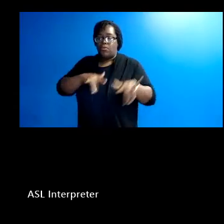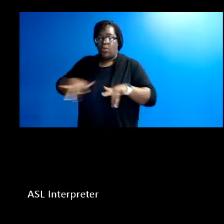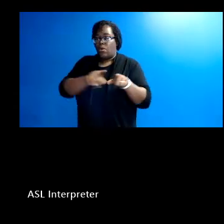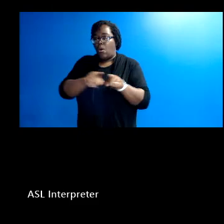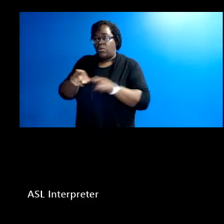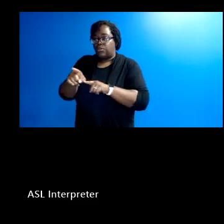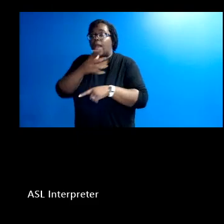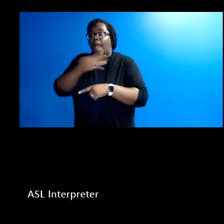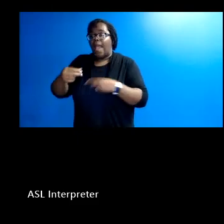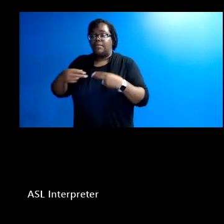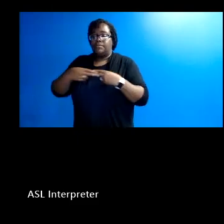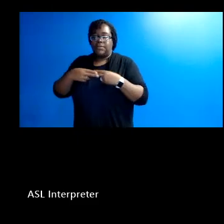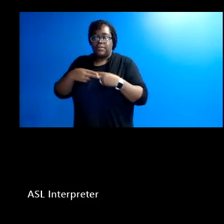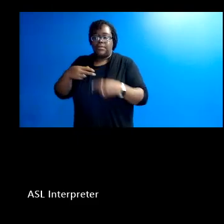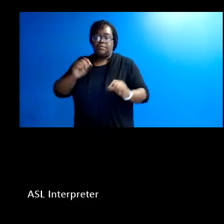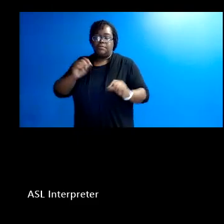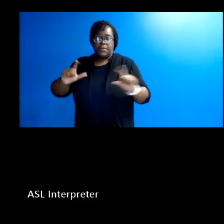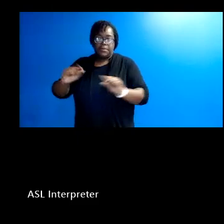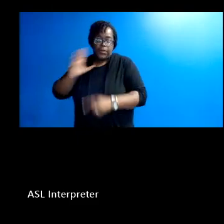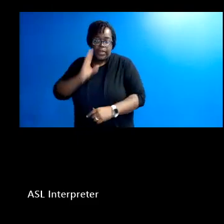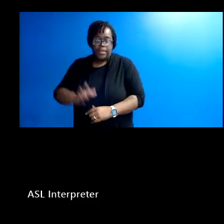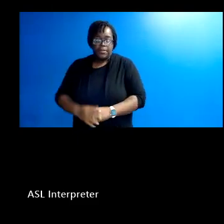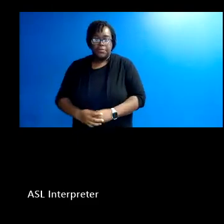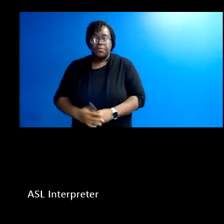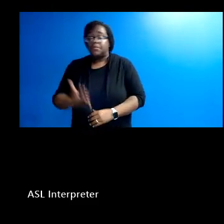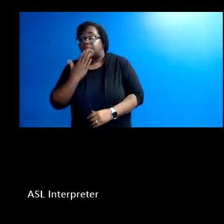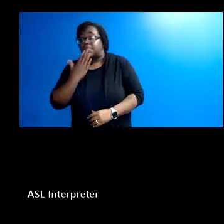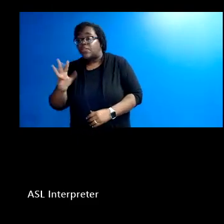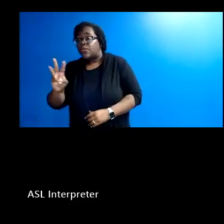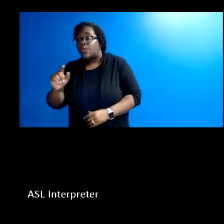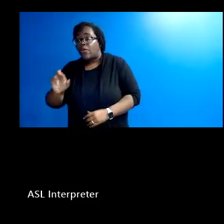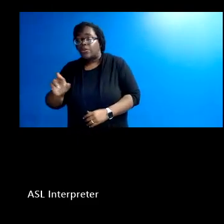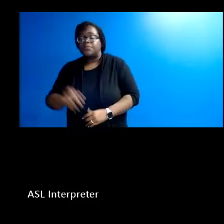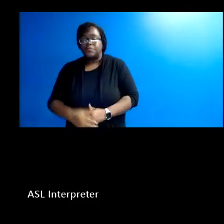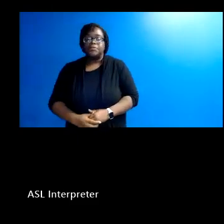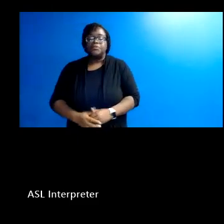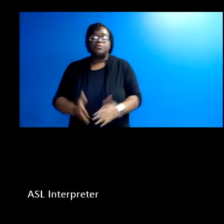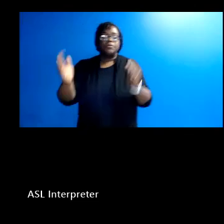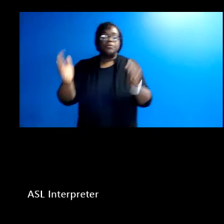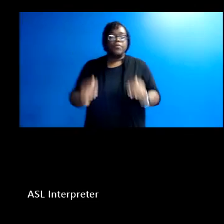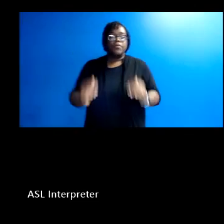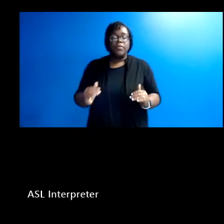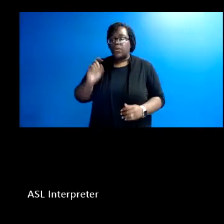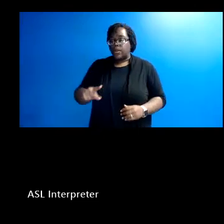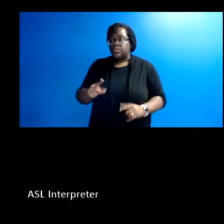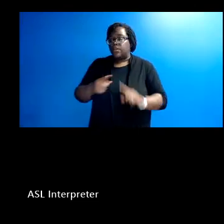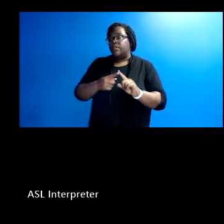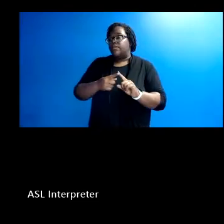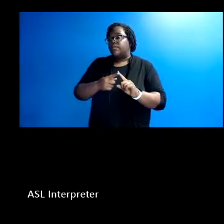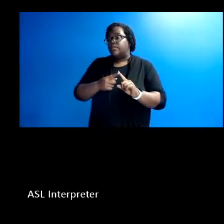well. So thank you for that question, Walker. And then the next question I have